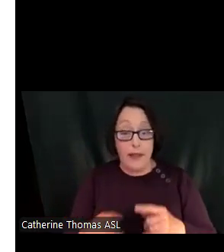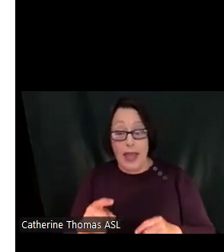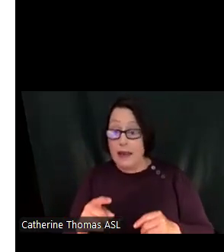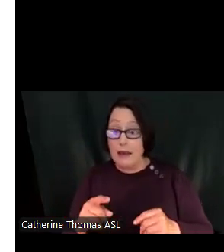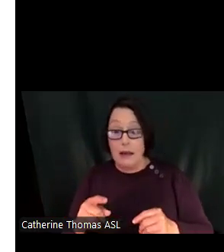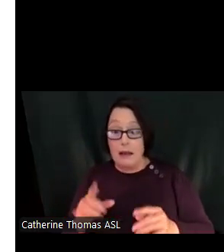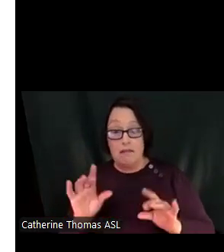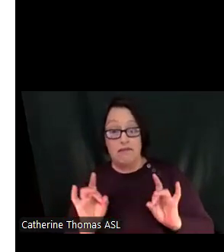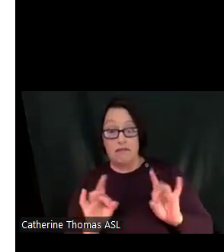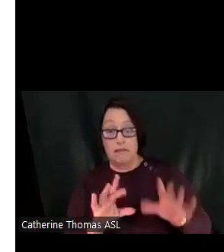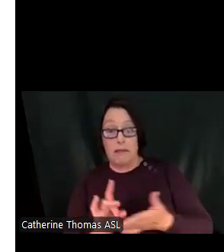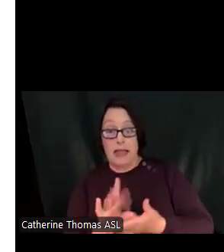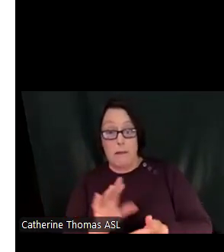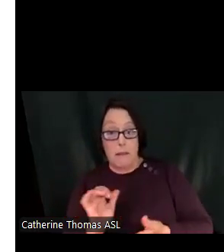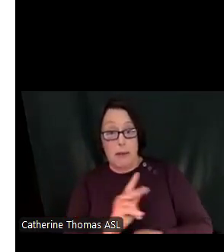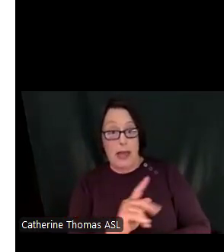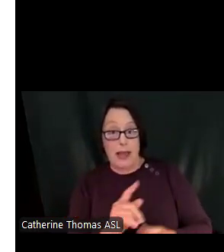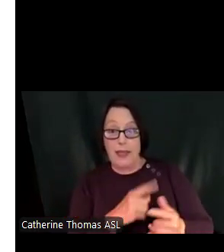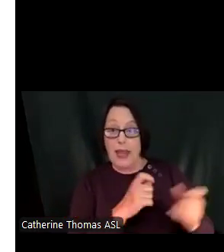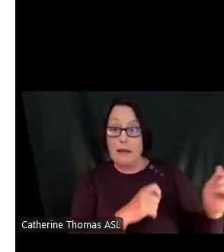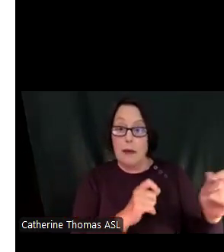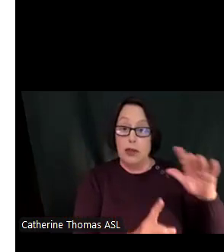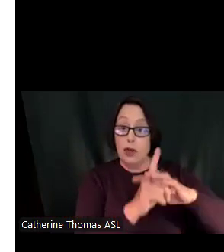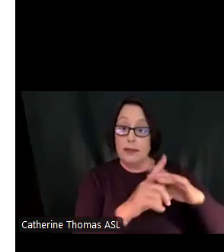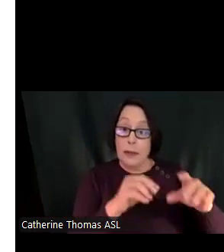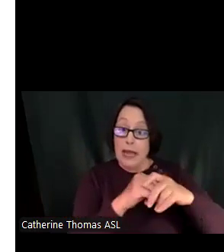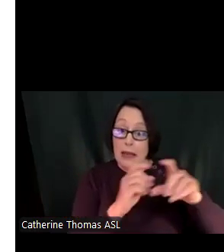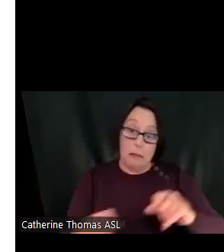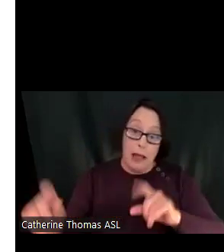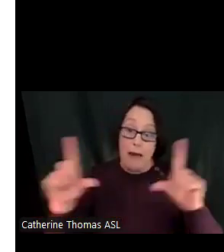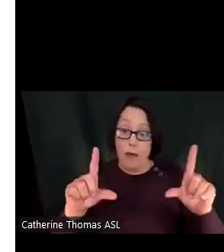platform and becomes available for other LAPs to accept and fill.